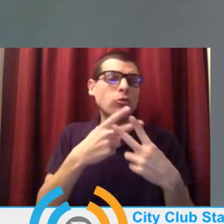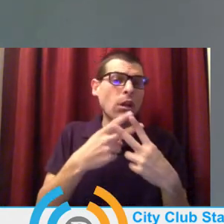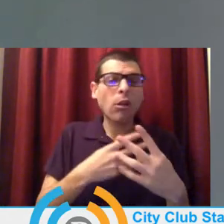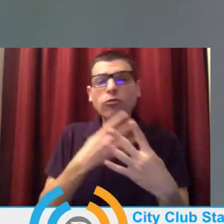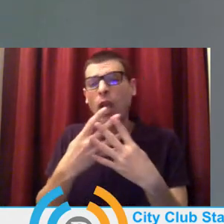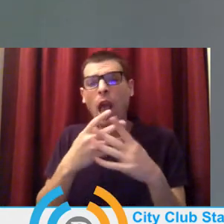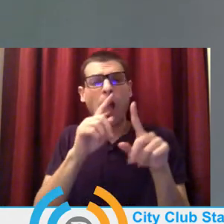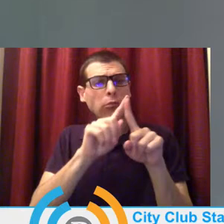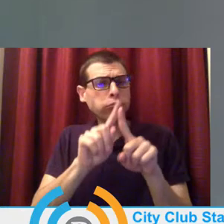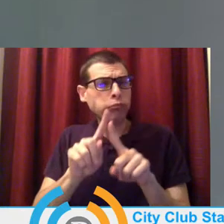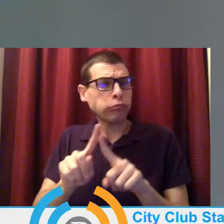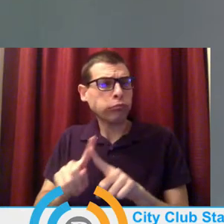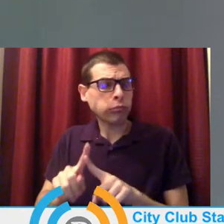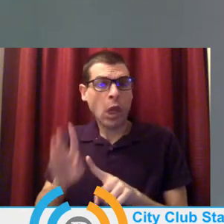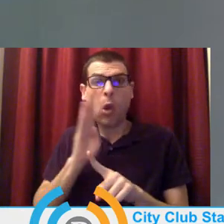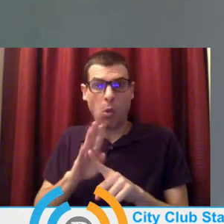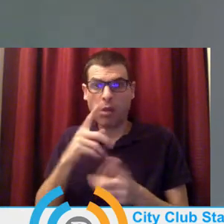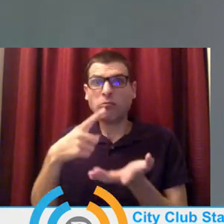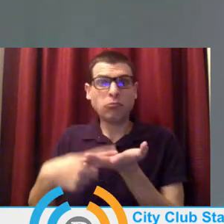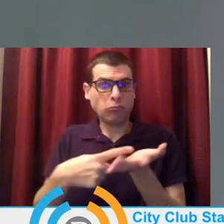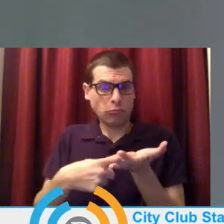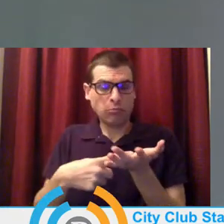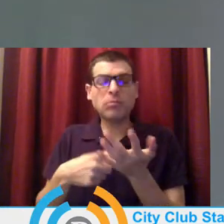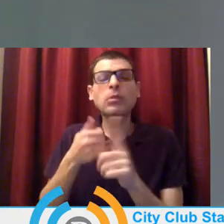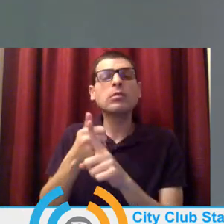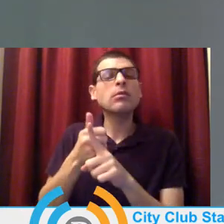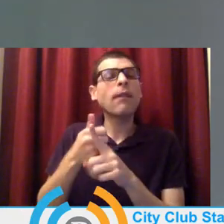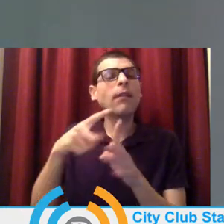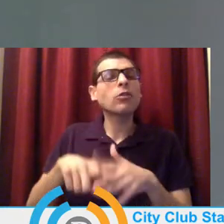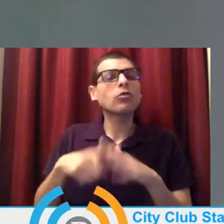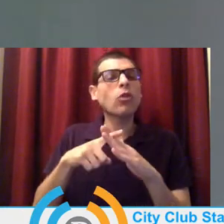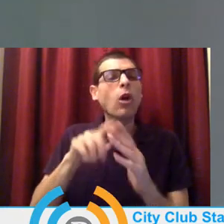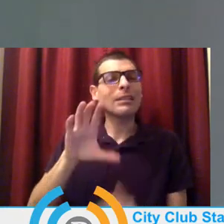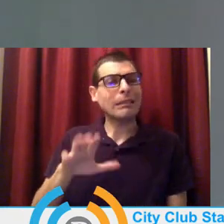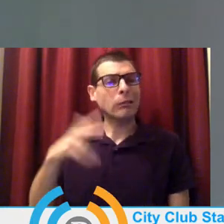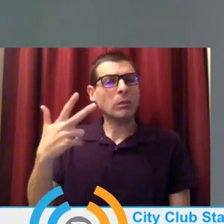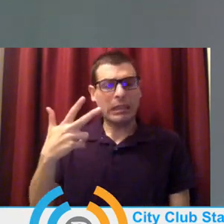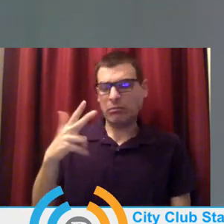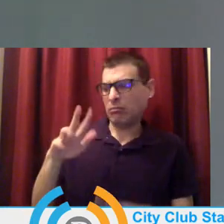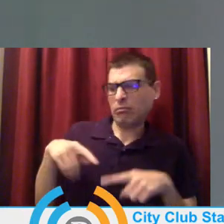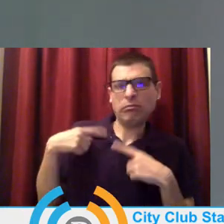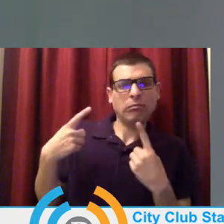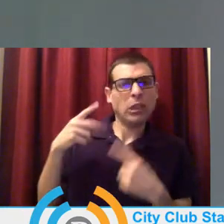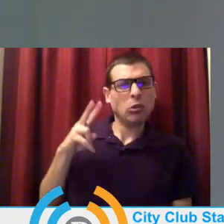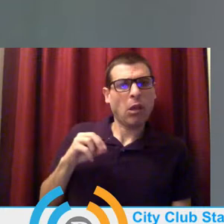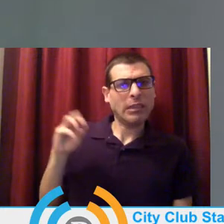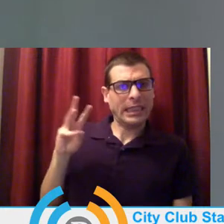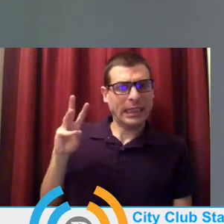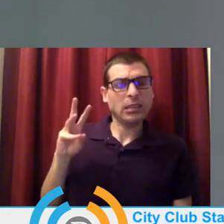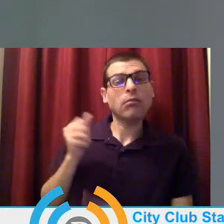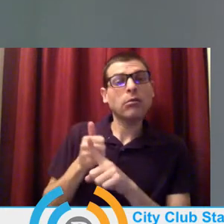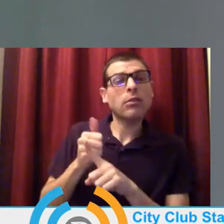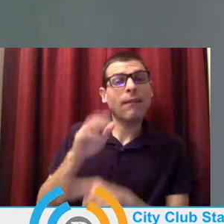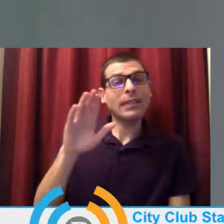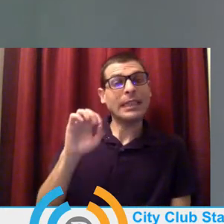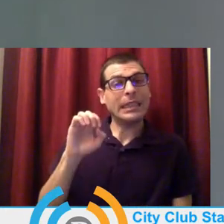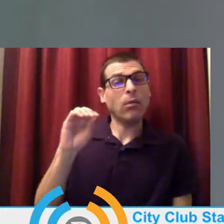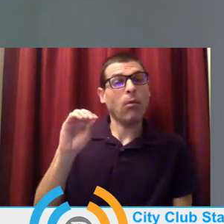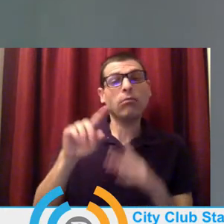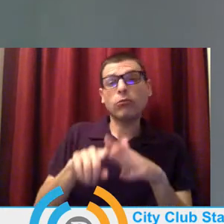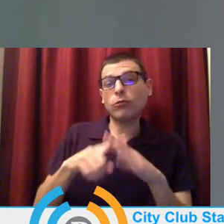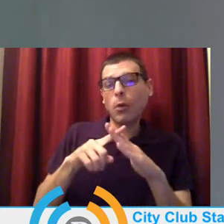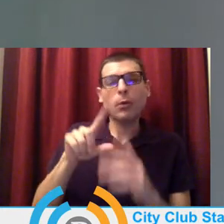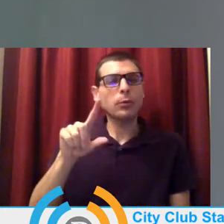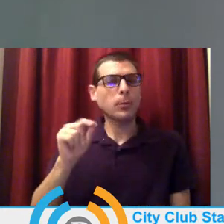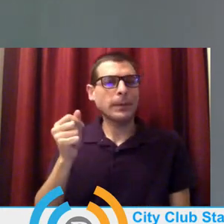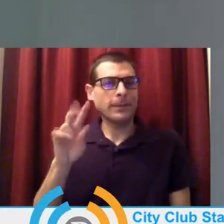Dr. Solotaroff started at Central City Concern in 2006 and has served as president and CEO since 2017. Before